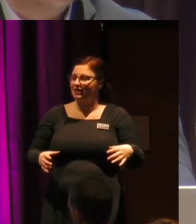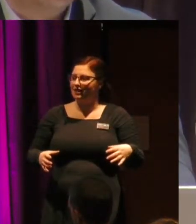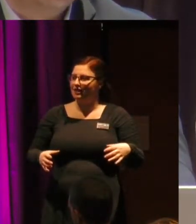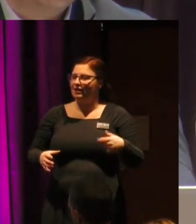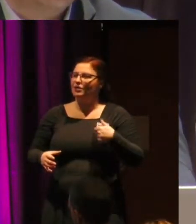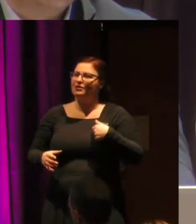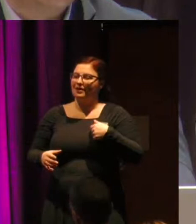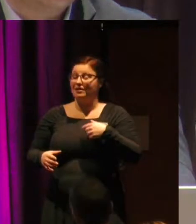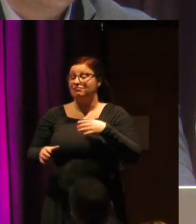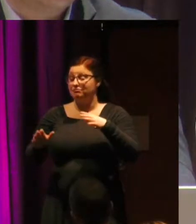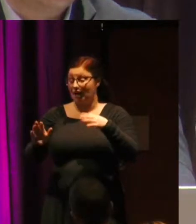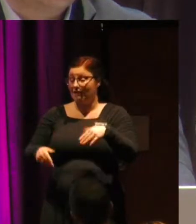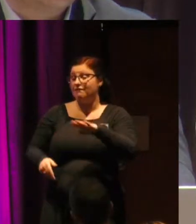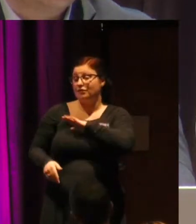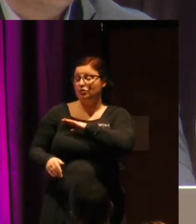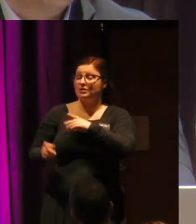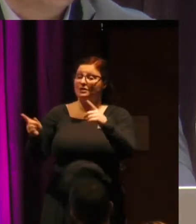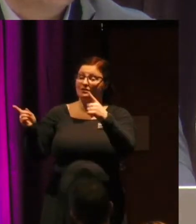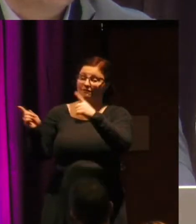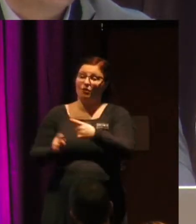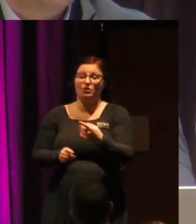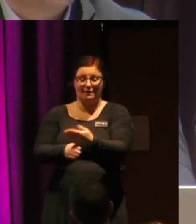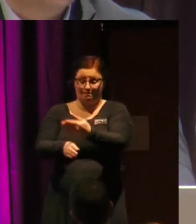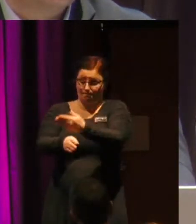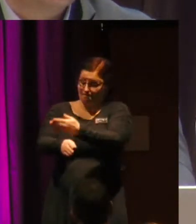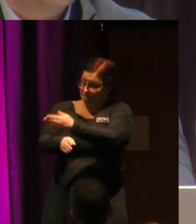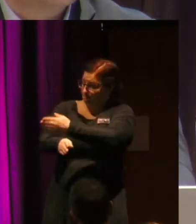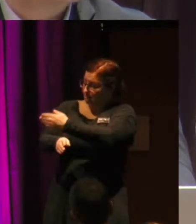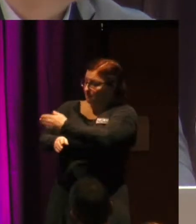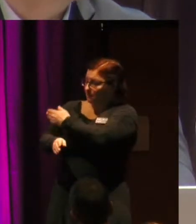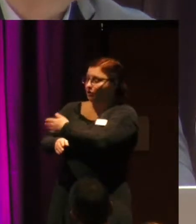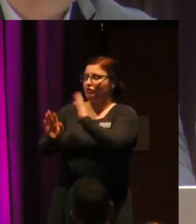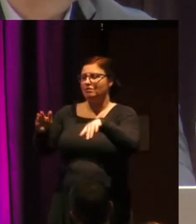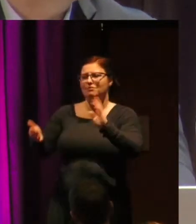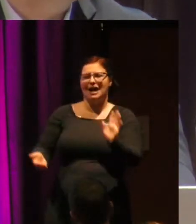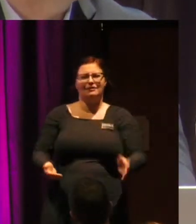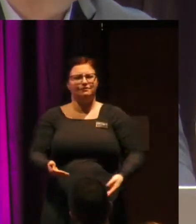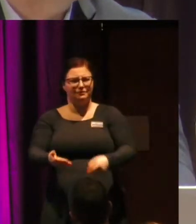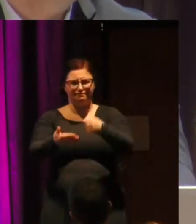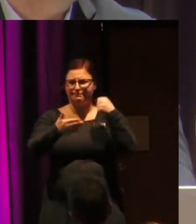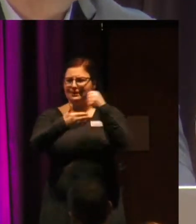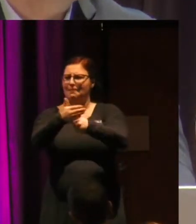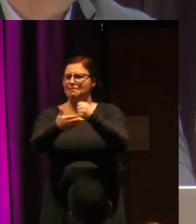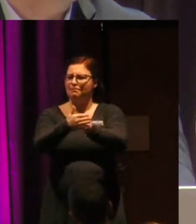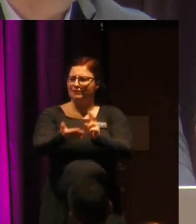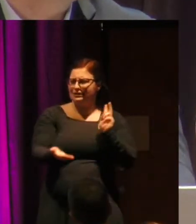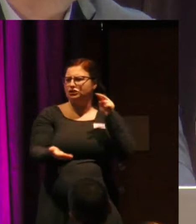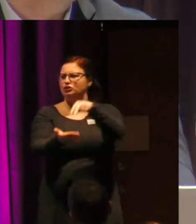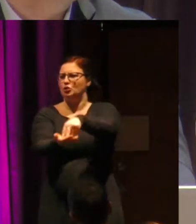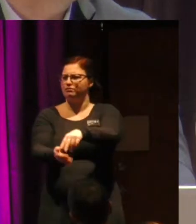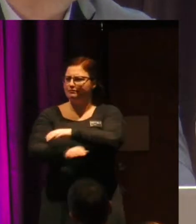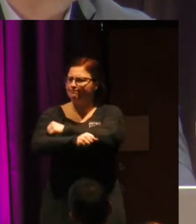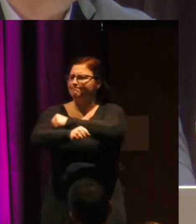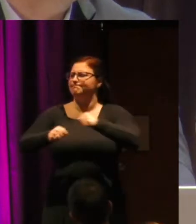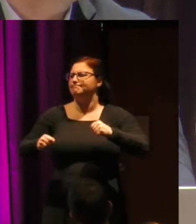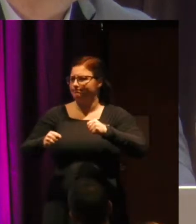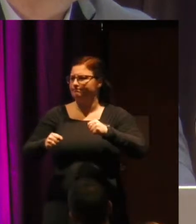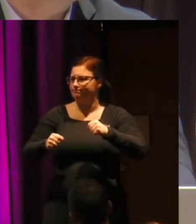have been people before us who have been taking a stand against all this. And then it became a time